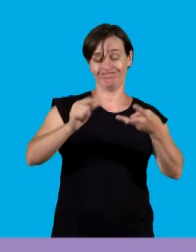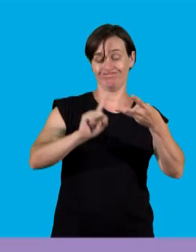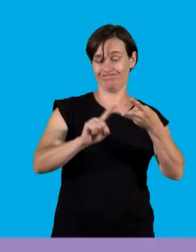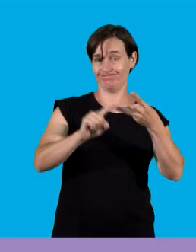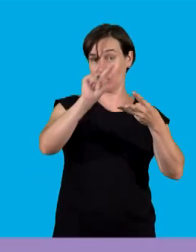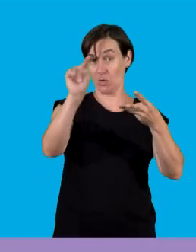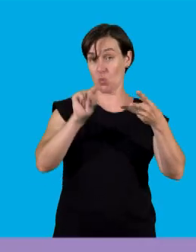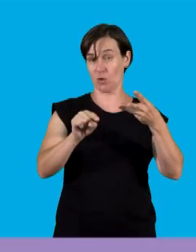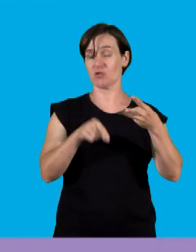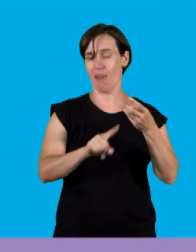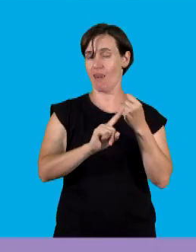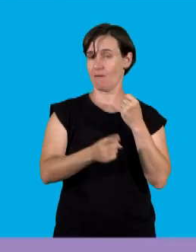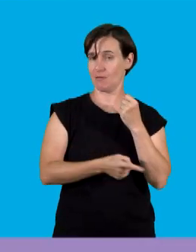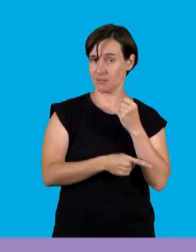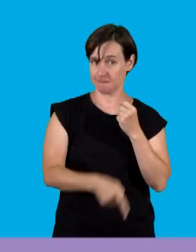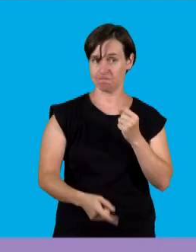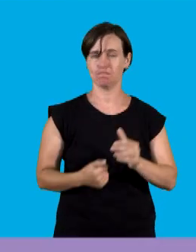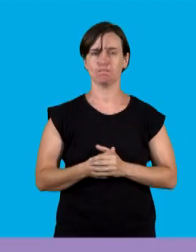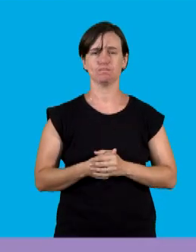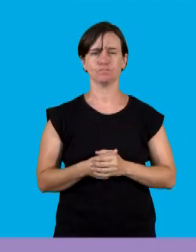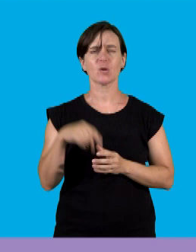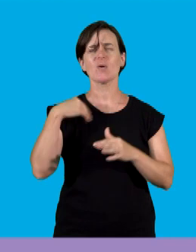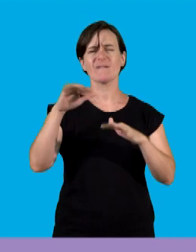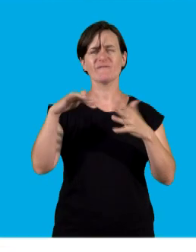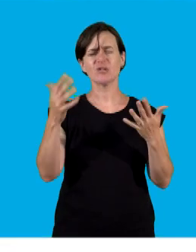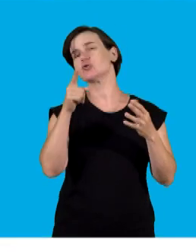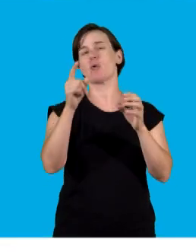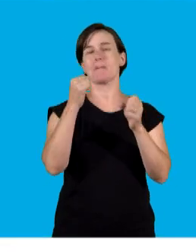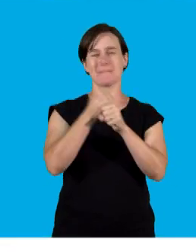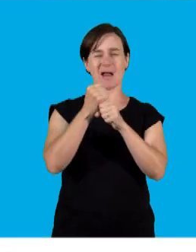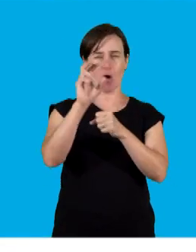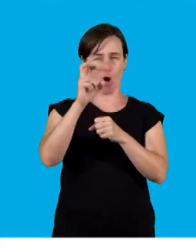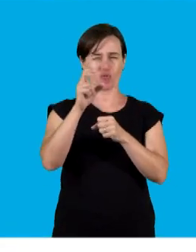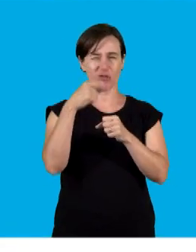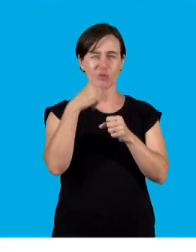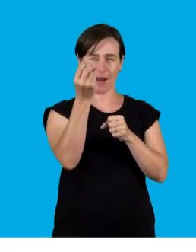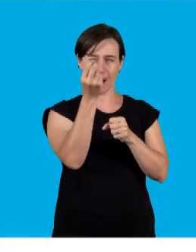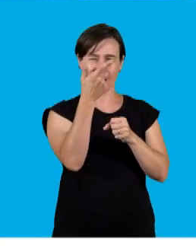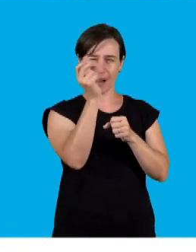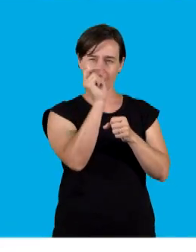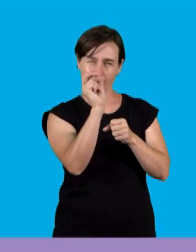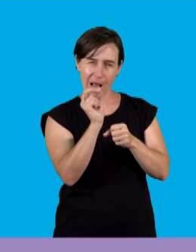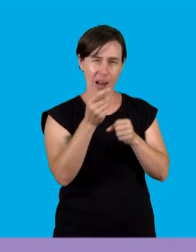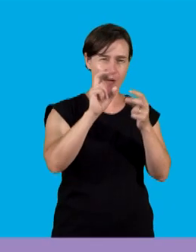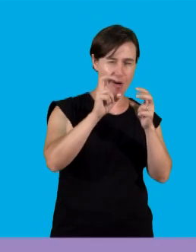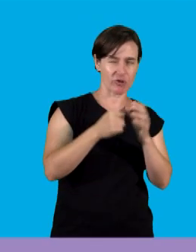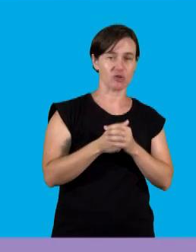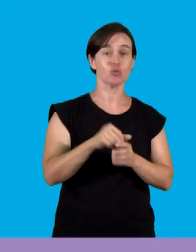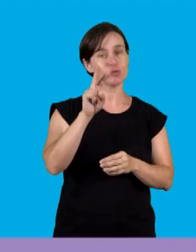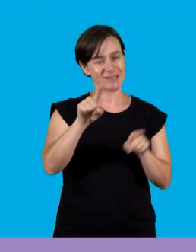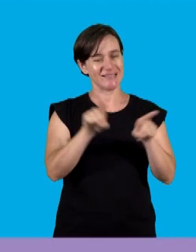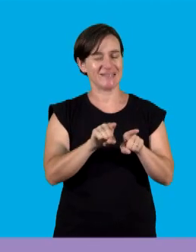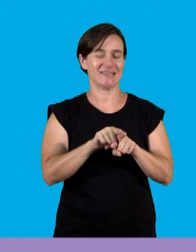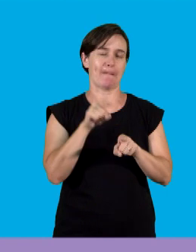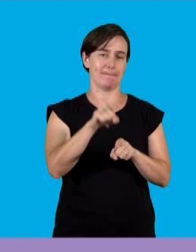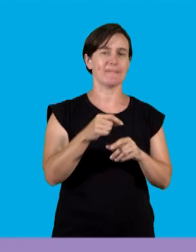our last application question. Remember those blocks that we were shading in? Well, here is the pattern again,